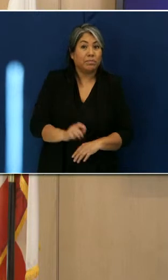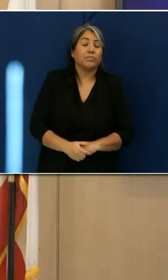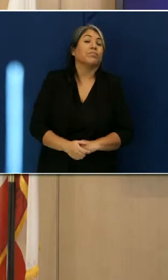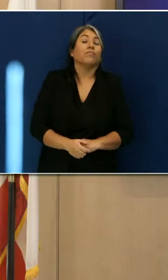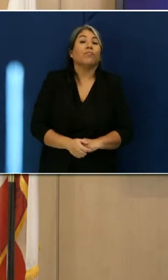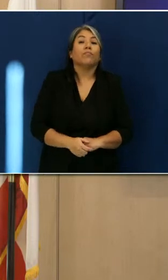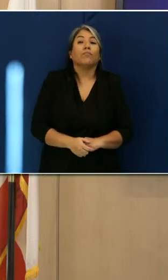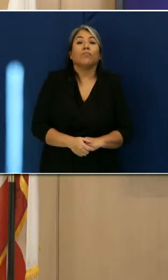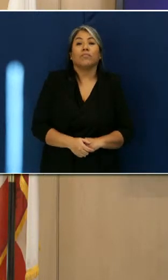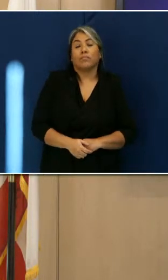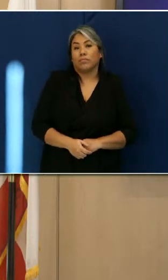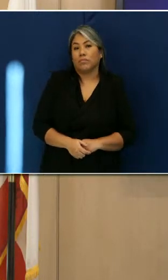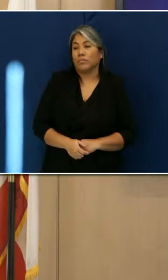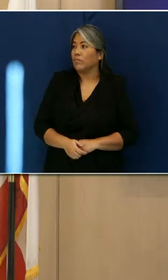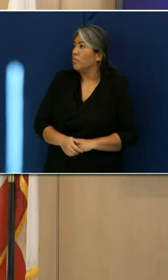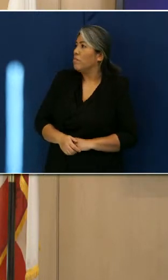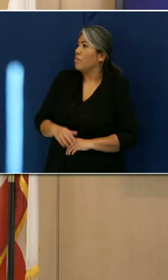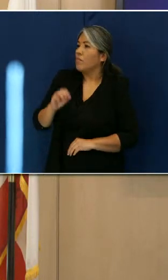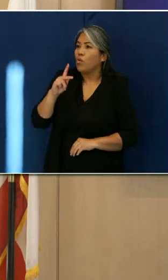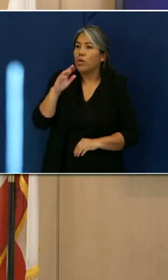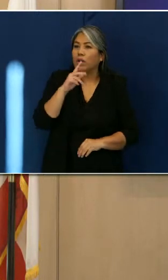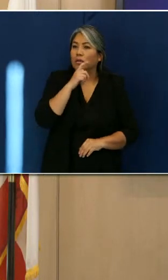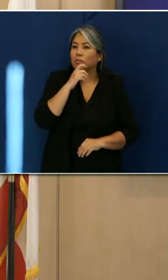Okay, I'm looking, I think